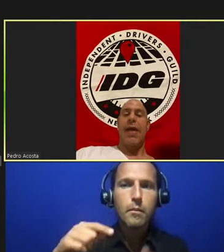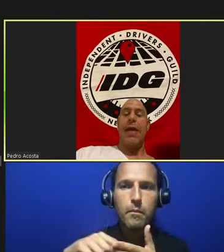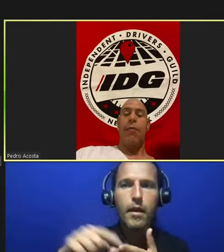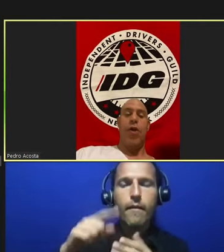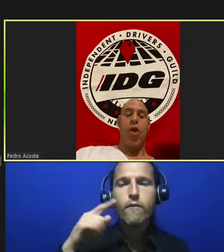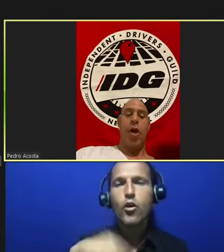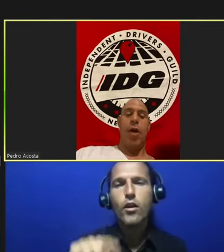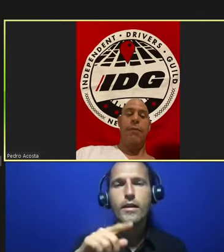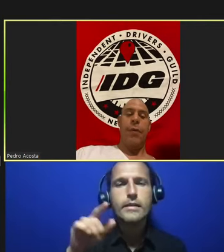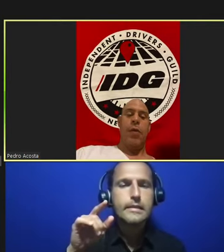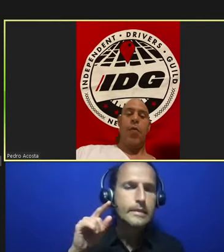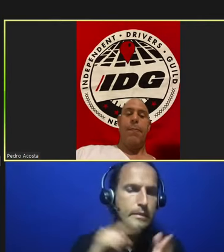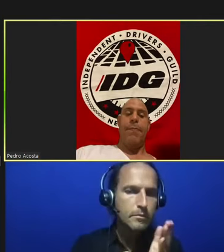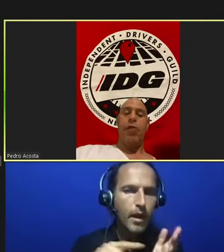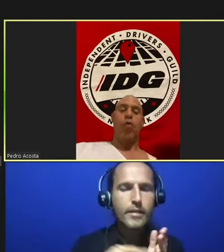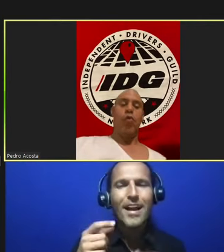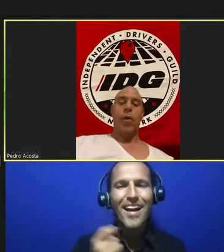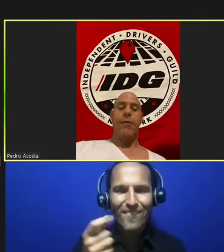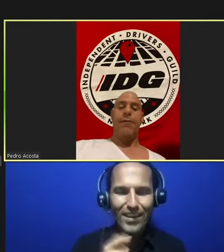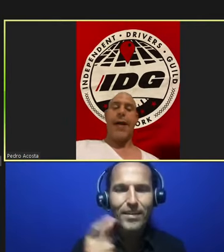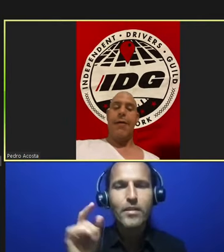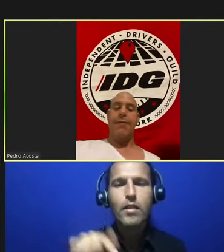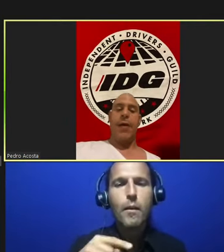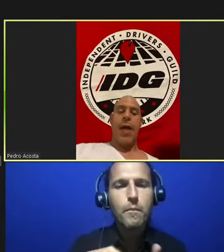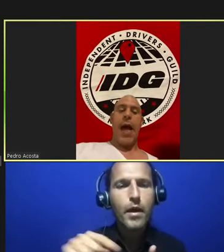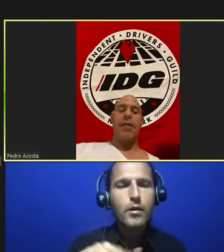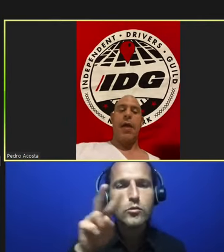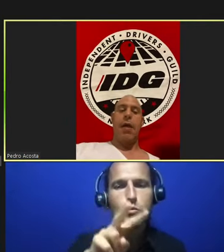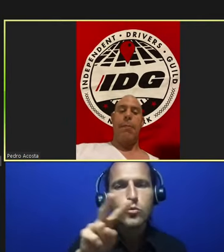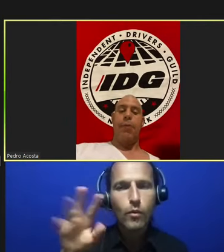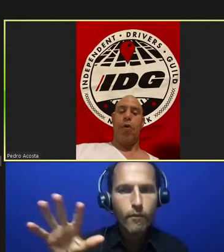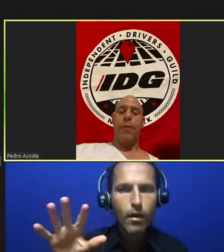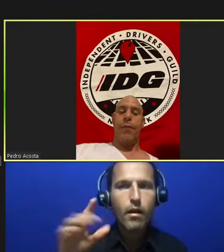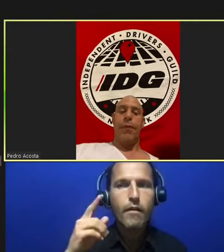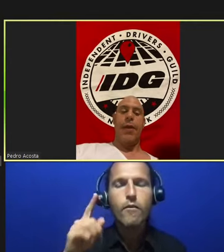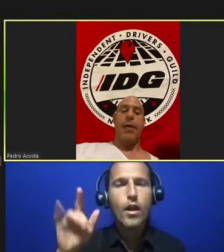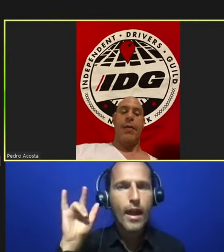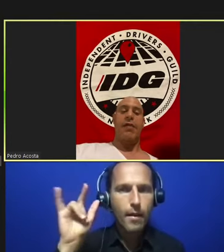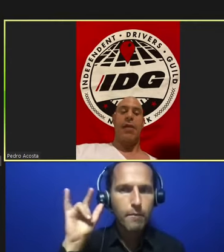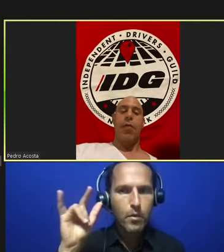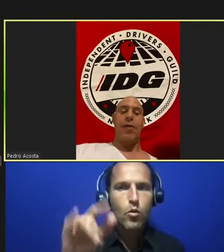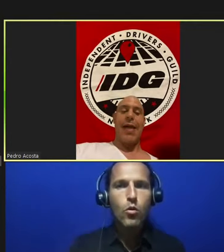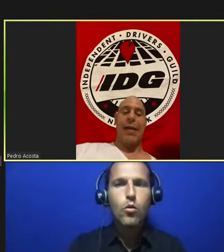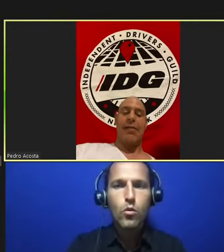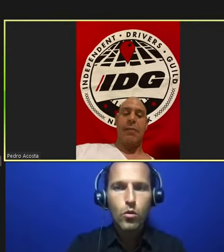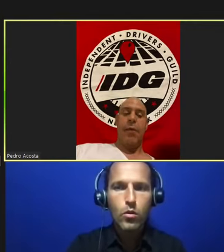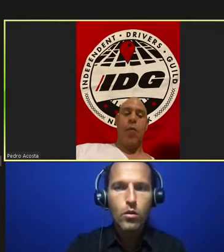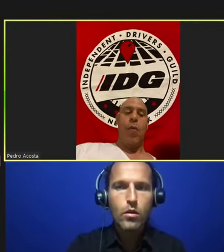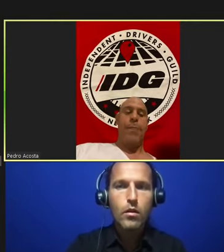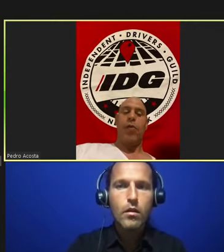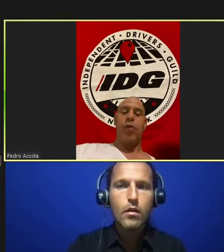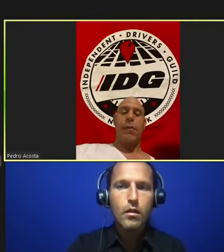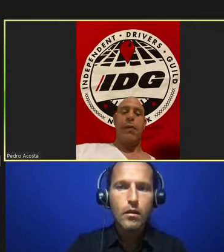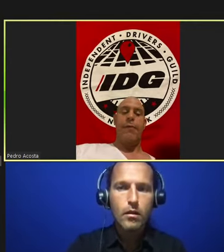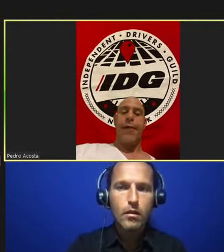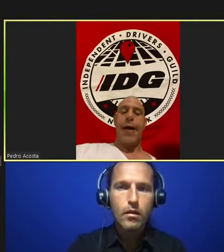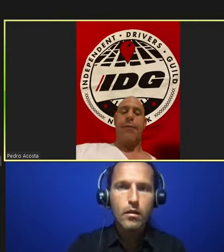vehicles every year. We pay $225 at the airport. That's another tax. We